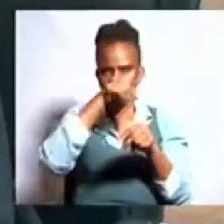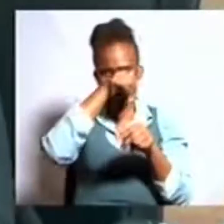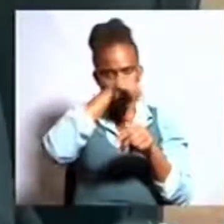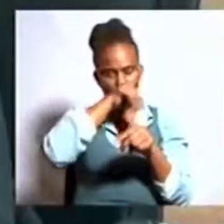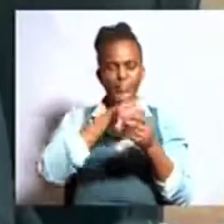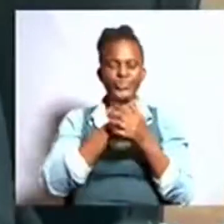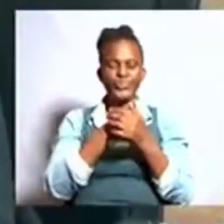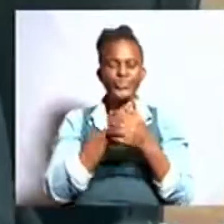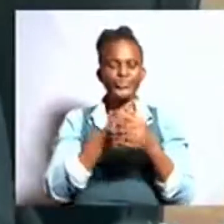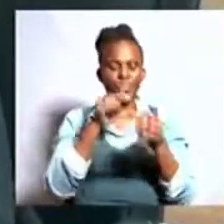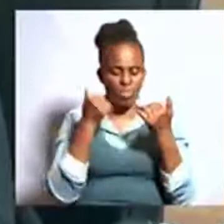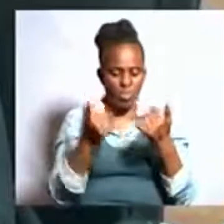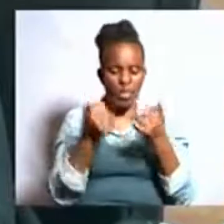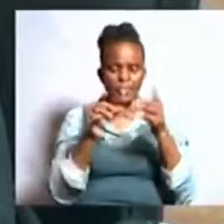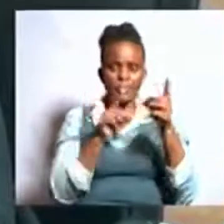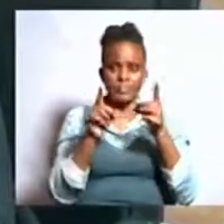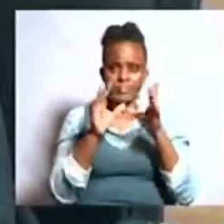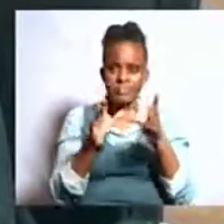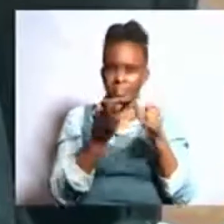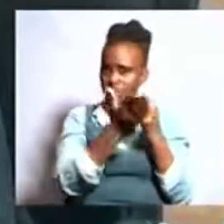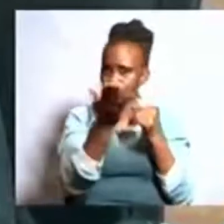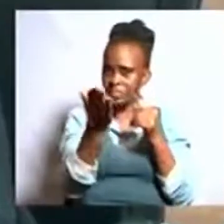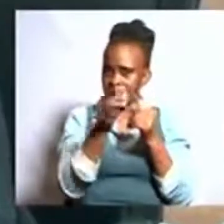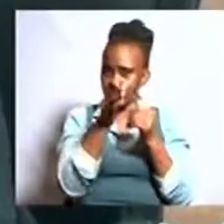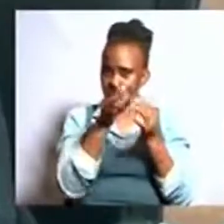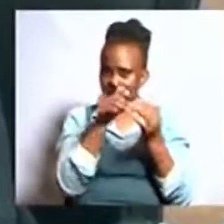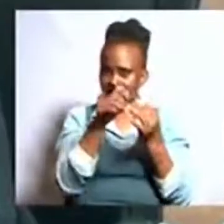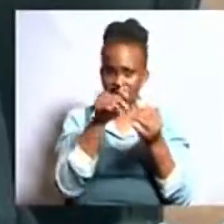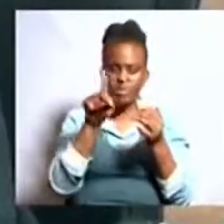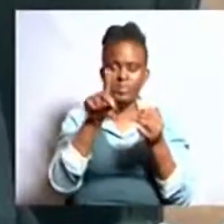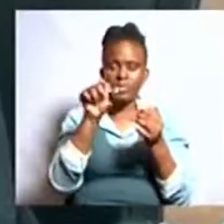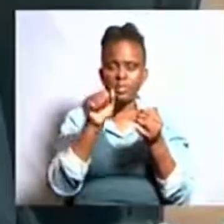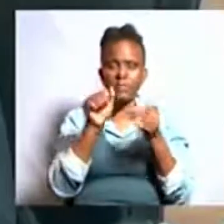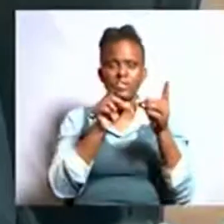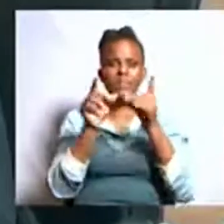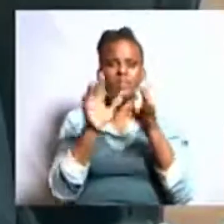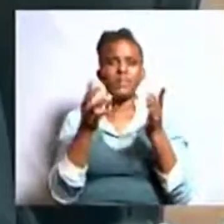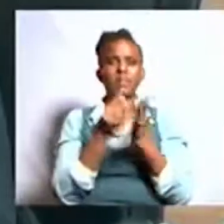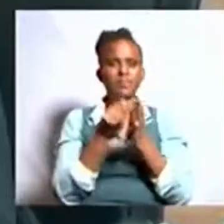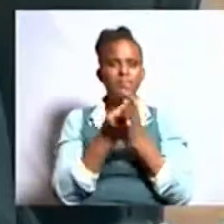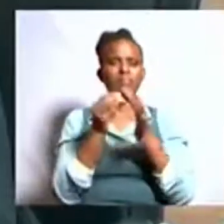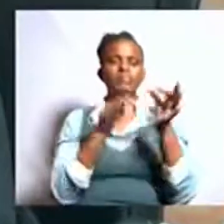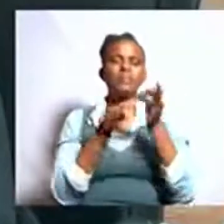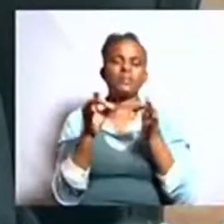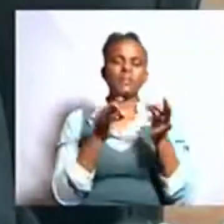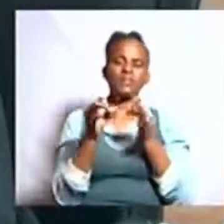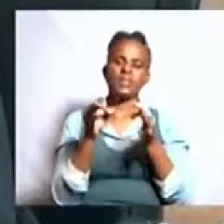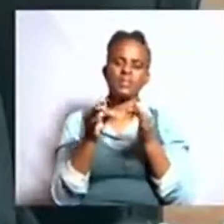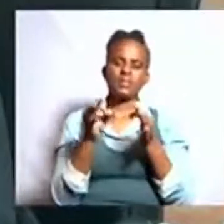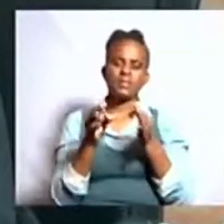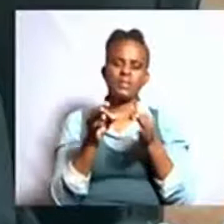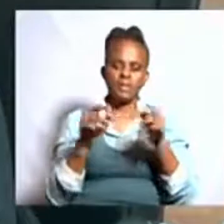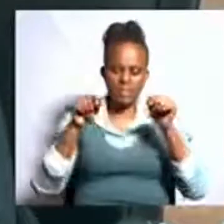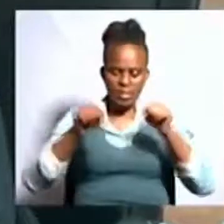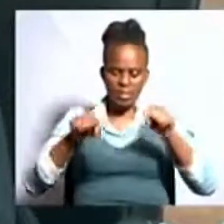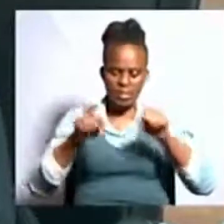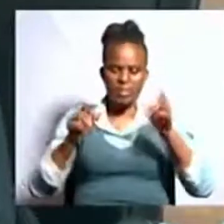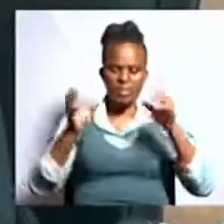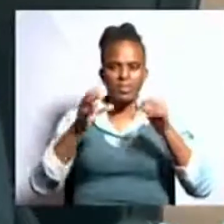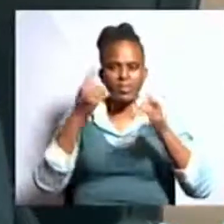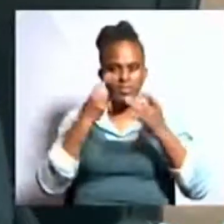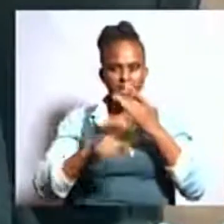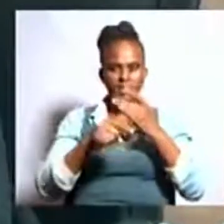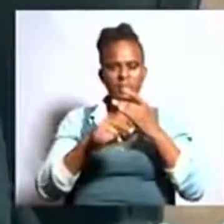So practically, director through UPS, the director of finance must explain to this committee what